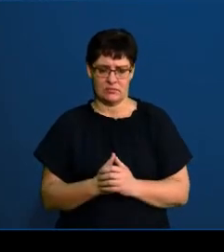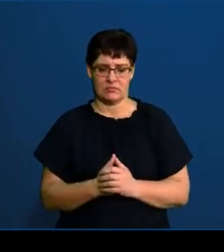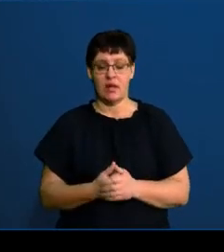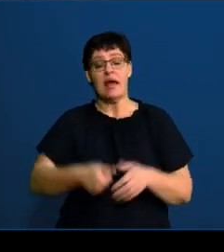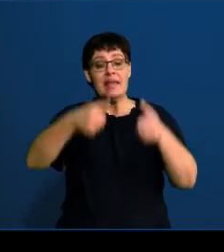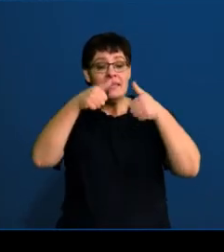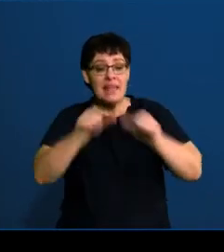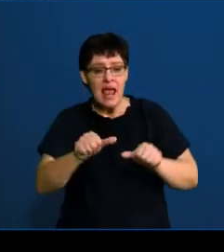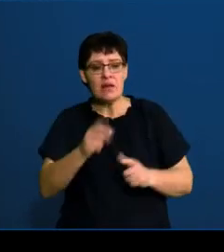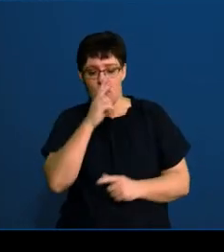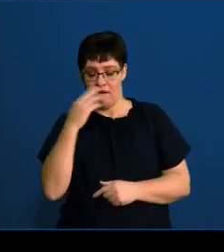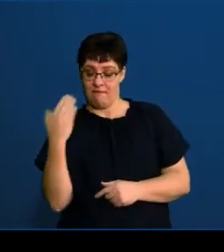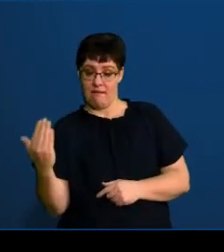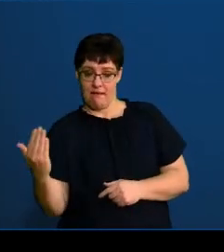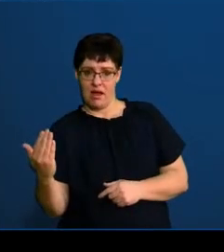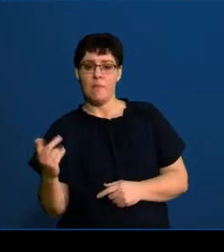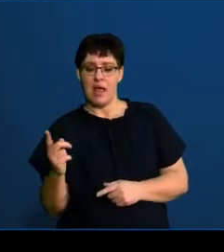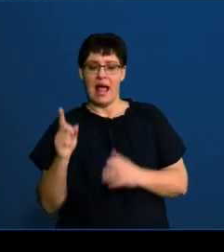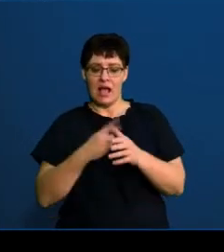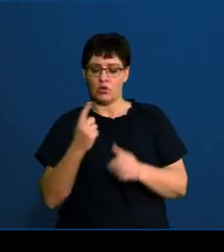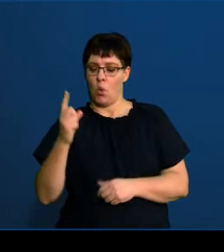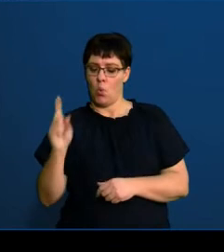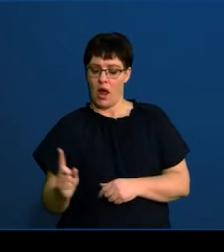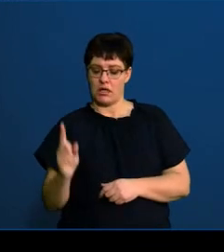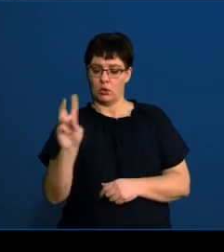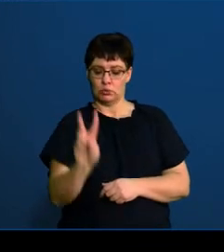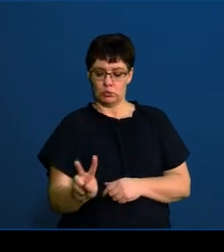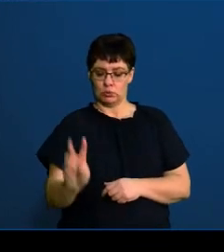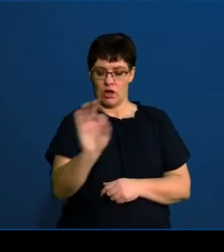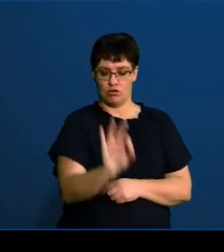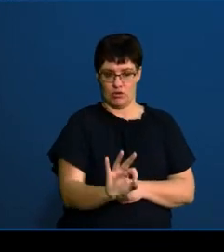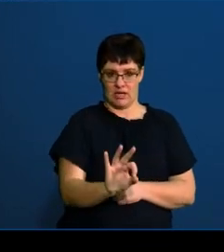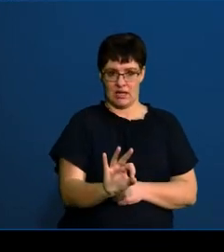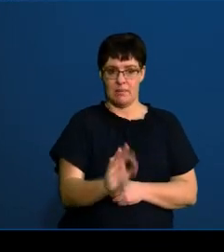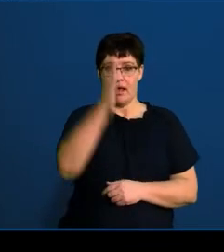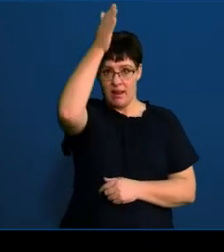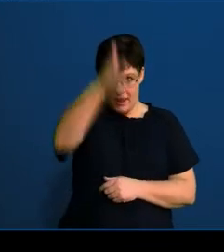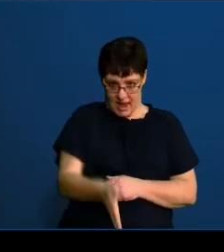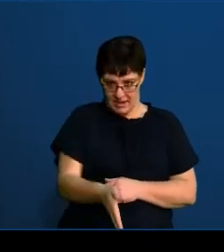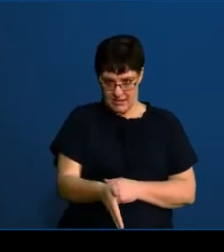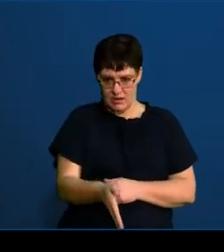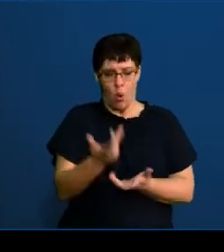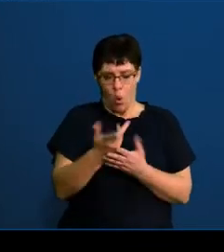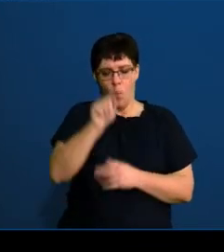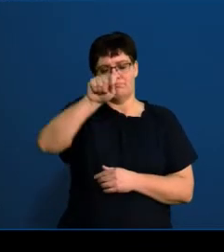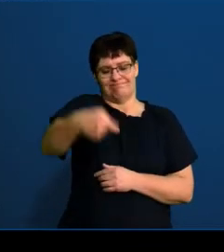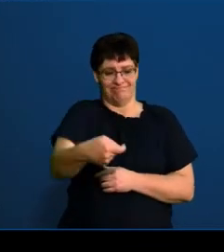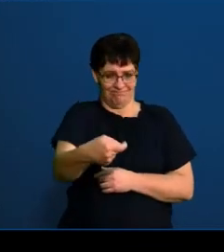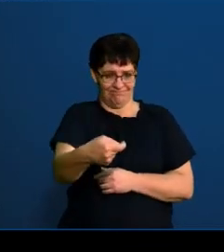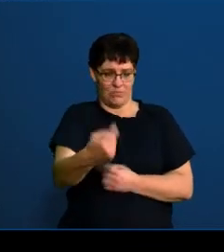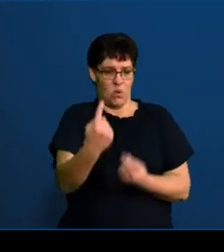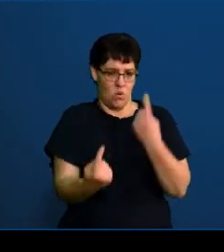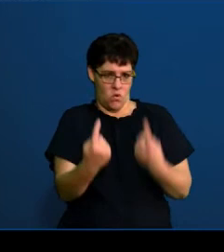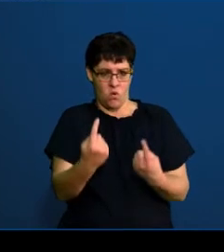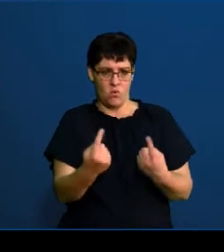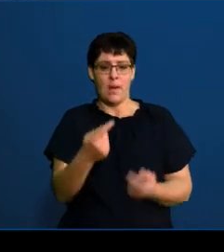number from this side and I count 3 numbers and I put a line up there or a dot. Now, no, those